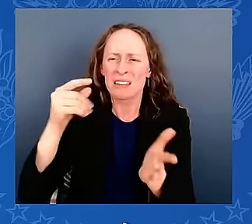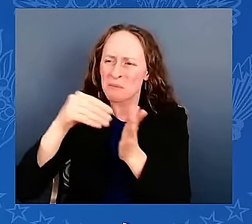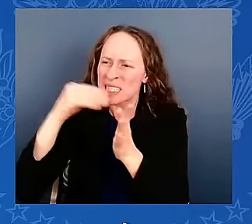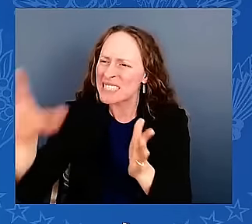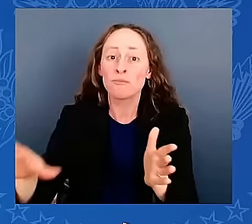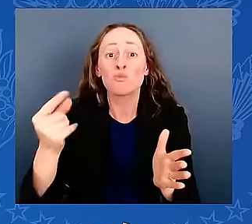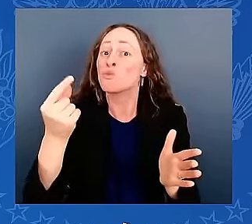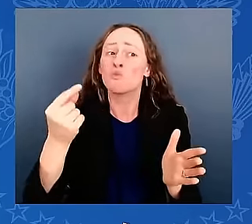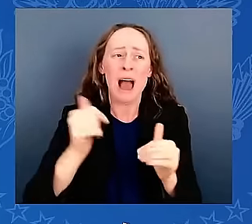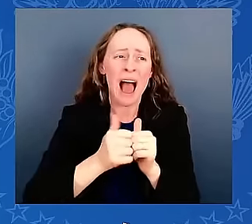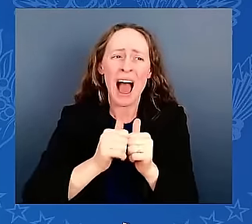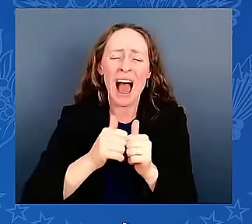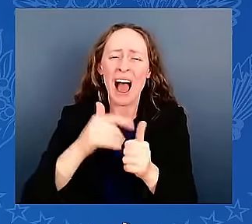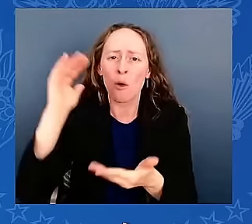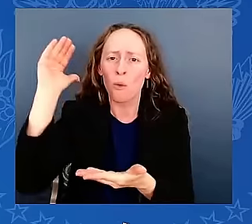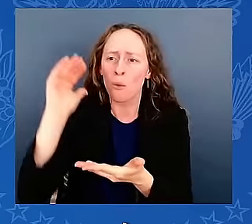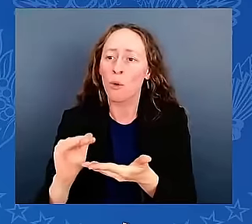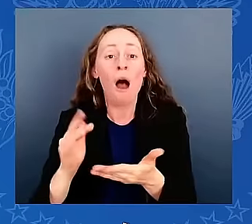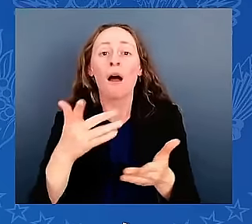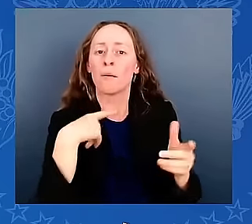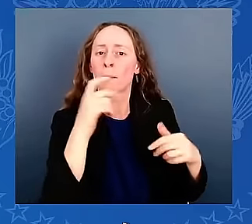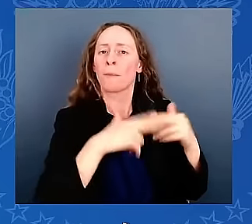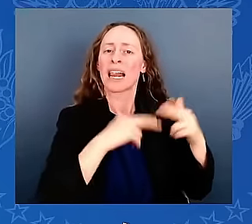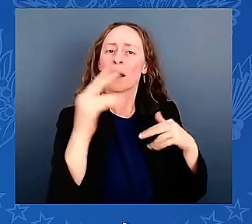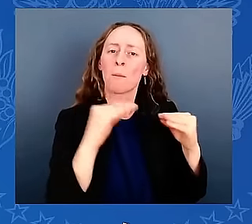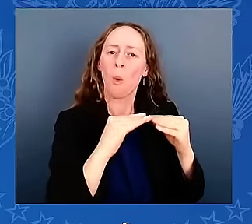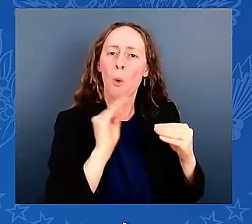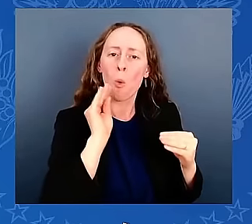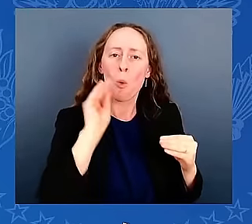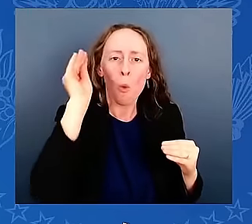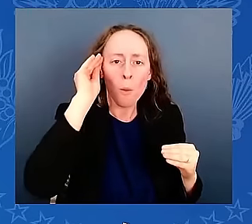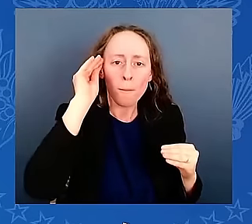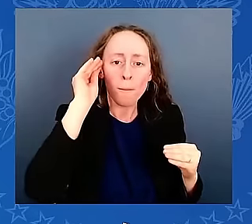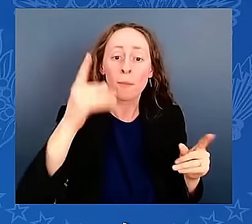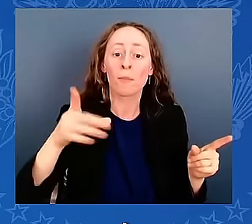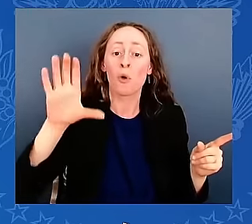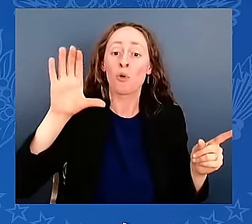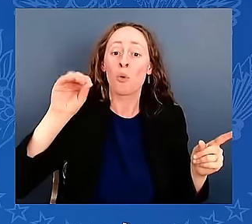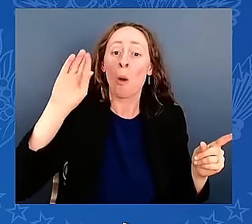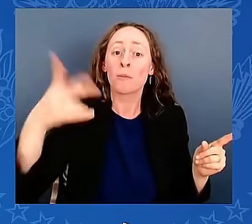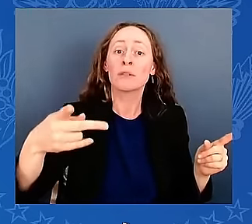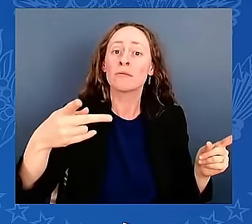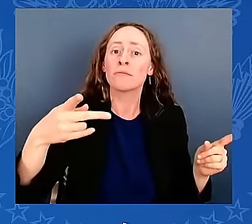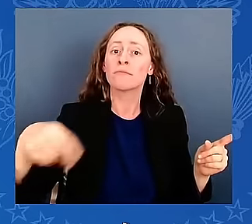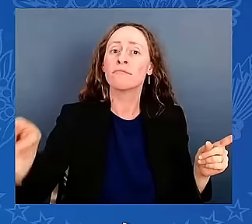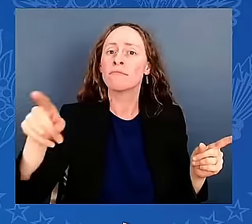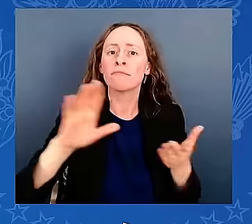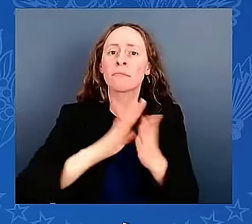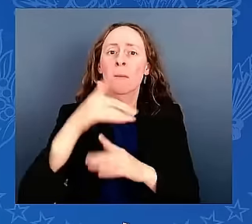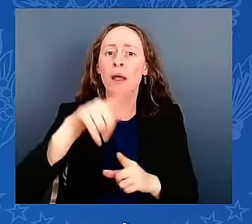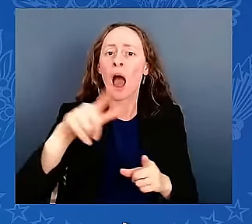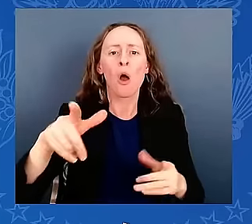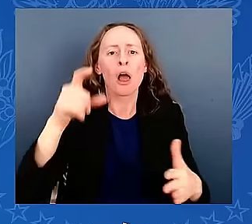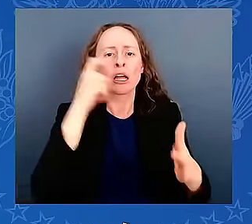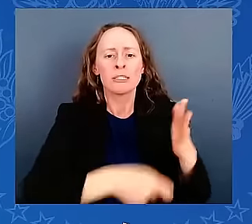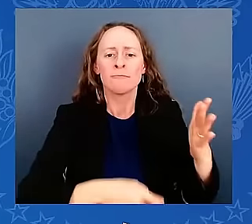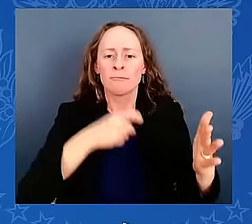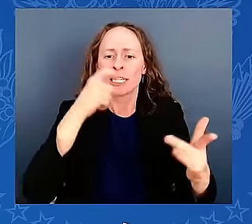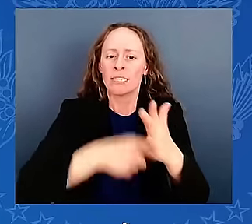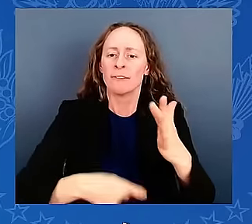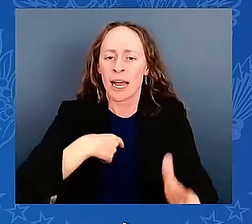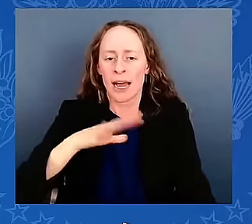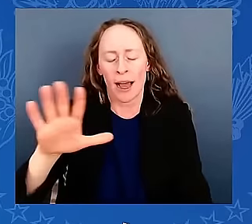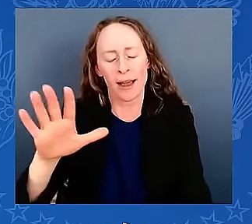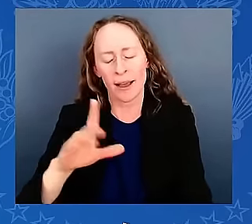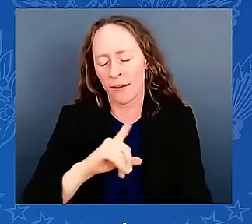can't gouge. Anyway, I don't want to get going. I'm going to get very upset. But they're just gouging